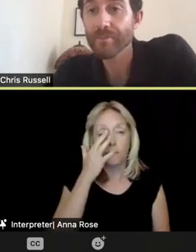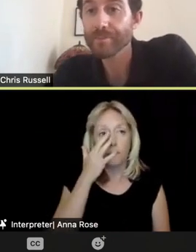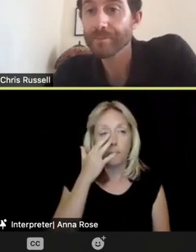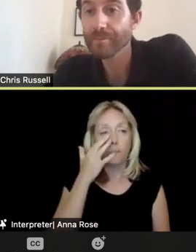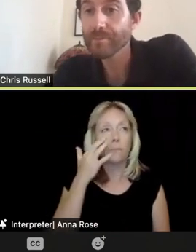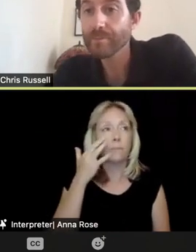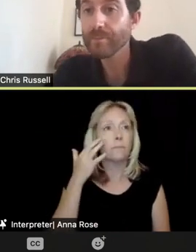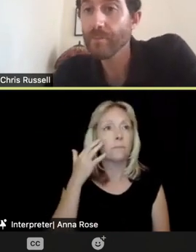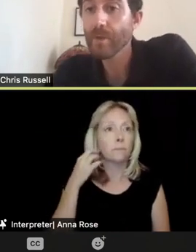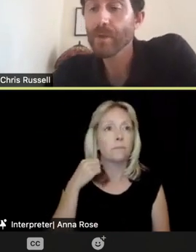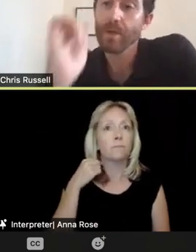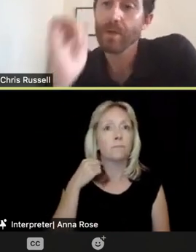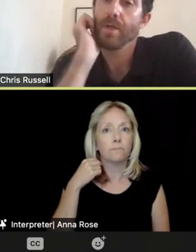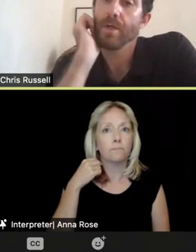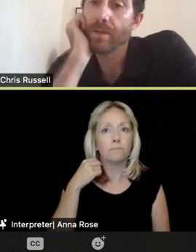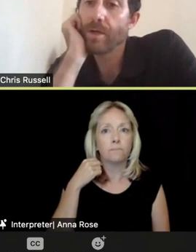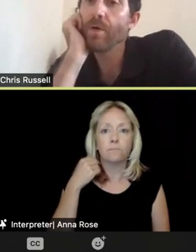similar.